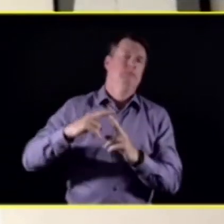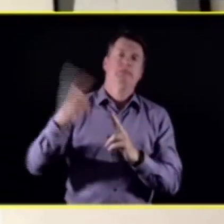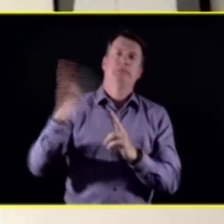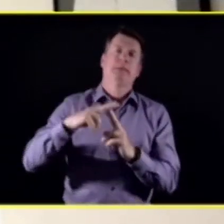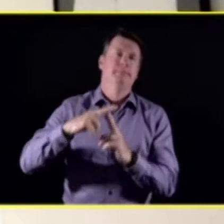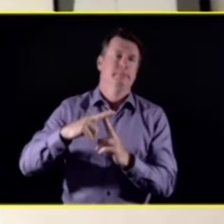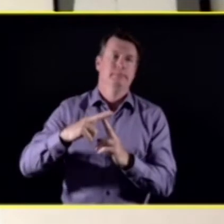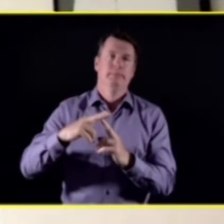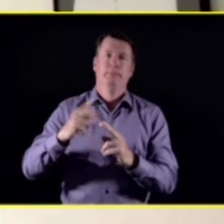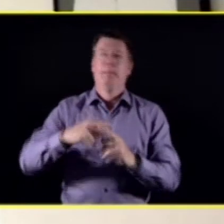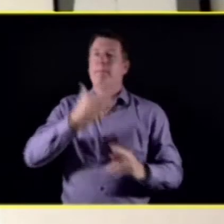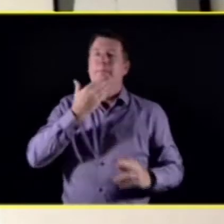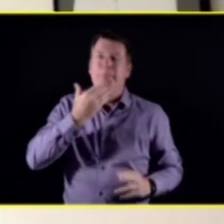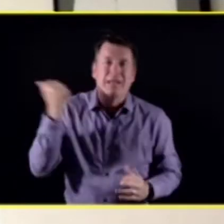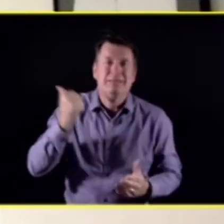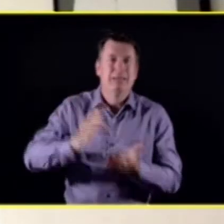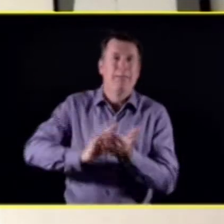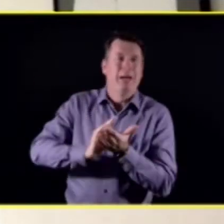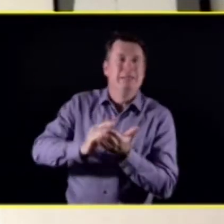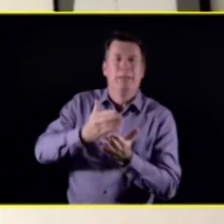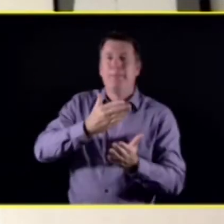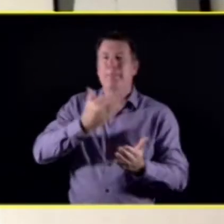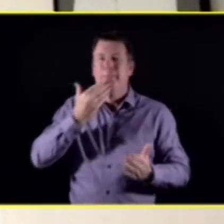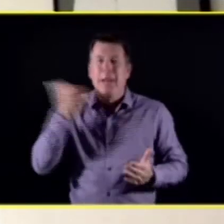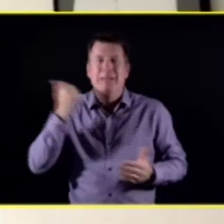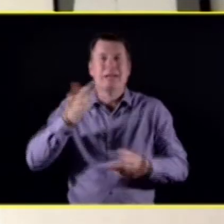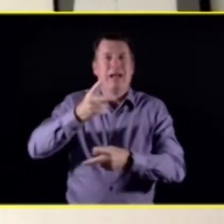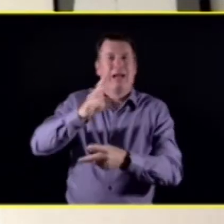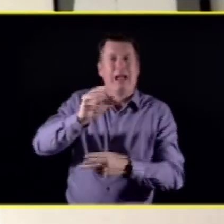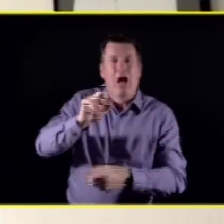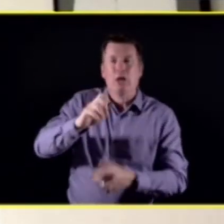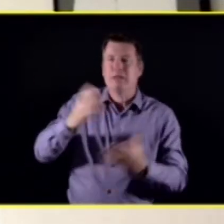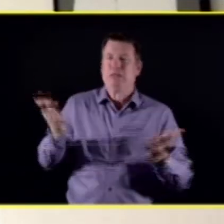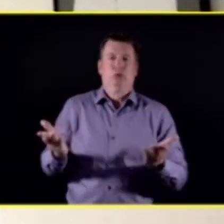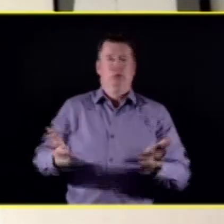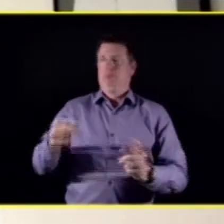the reasons I survived that.